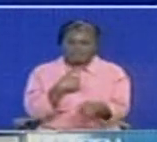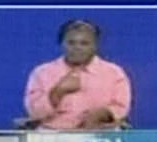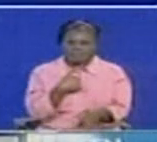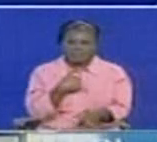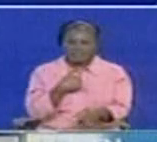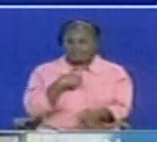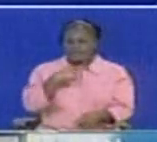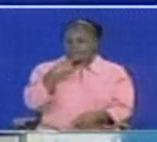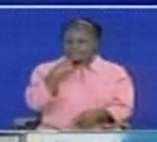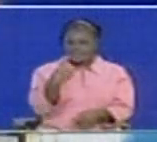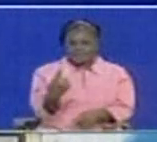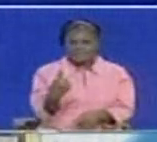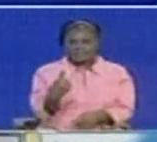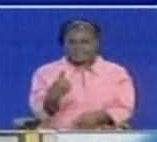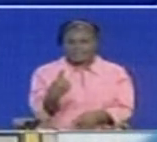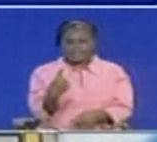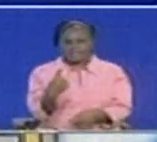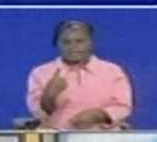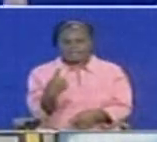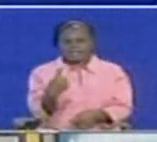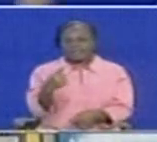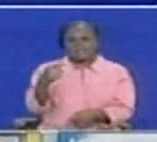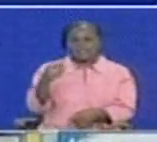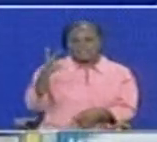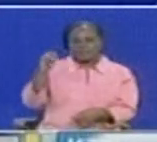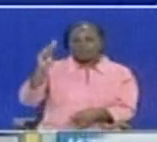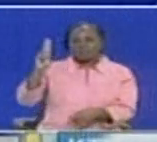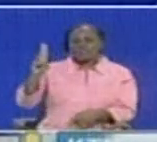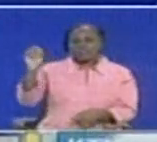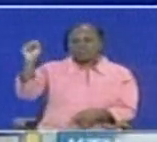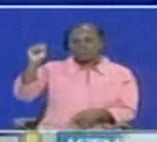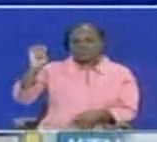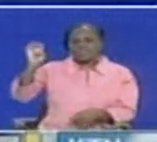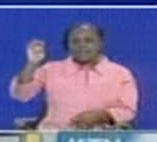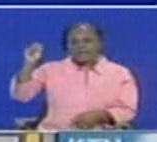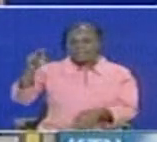let me mention that about 8 museums, or Smithsonian museums,